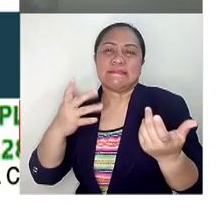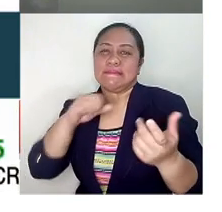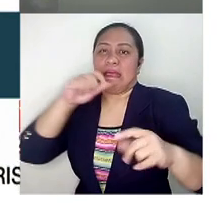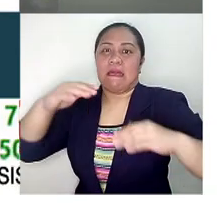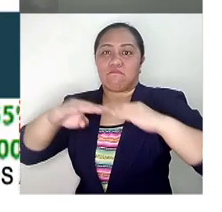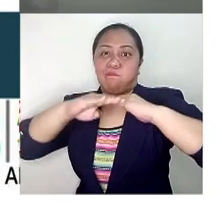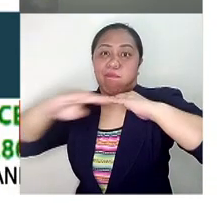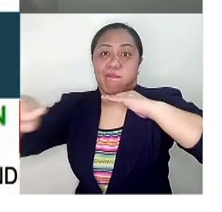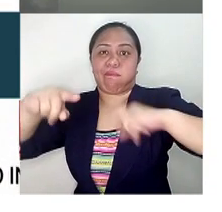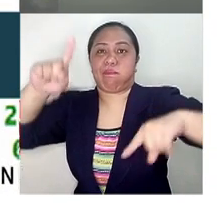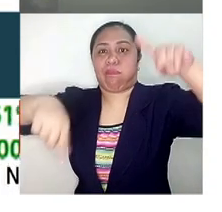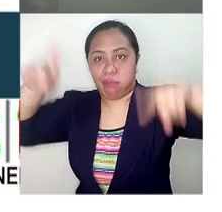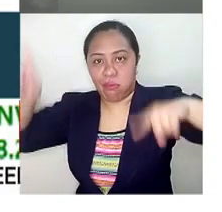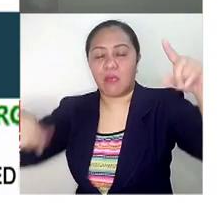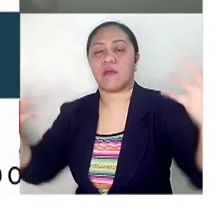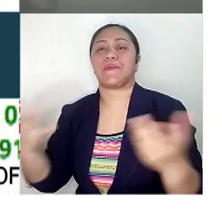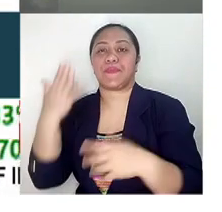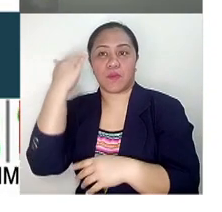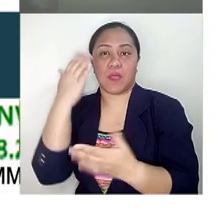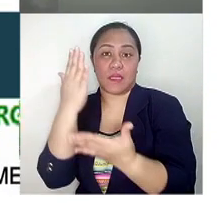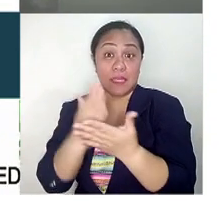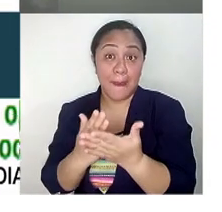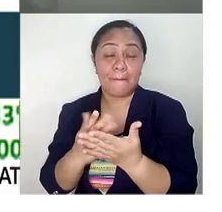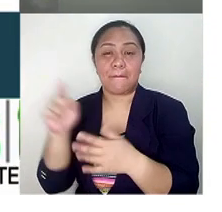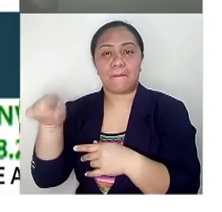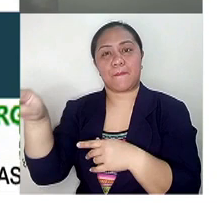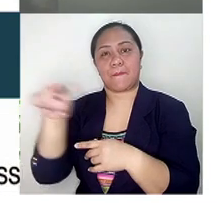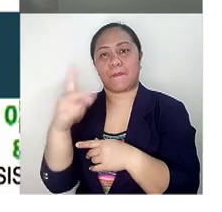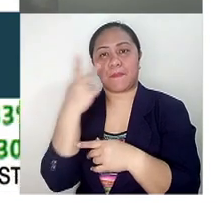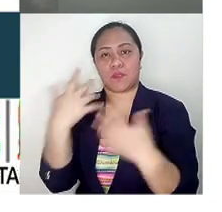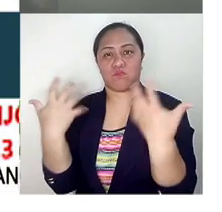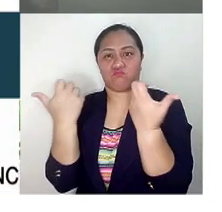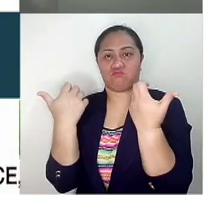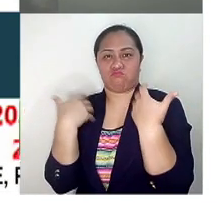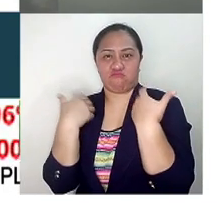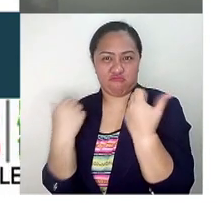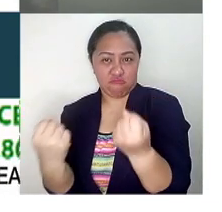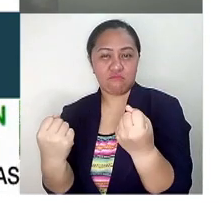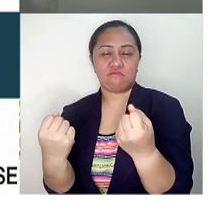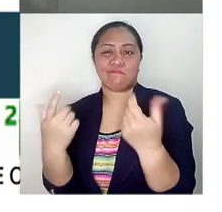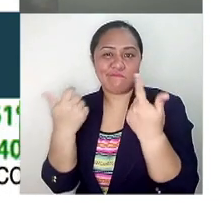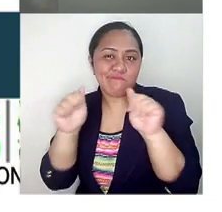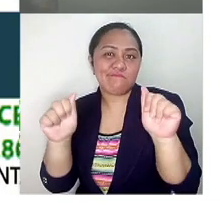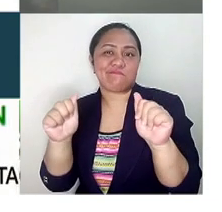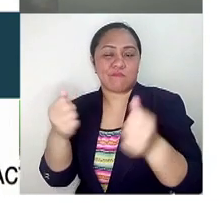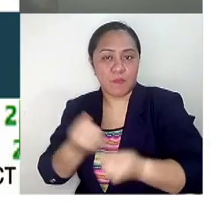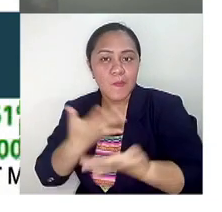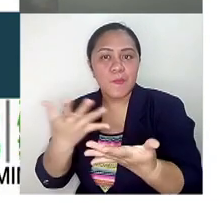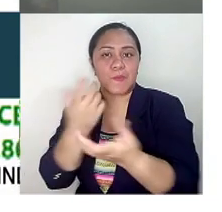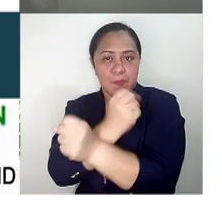we see some quarters that are trying to strengthen friendships and alliances, trying to address the security